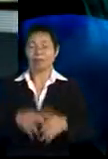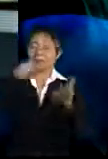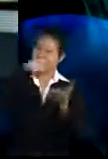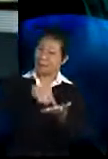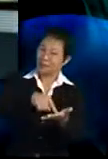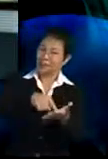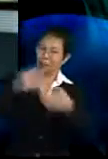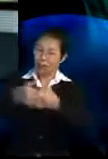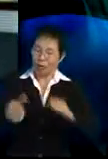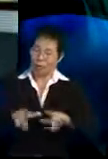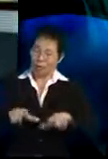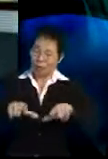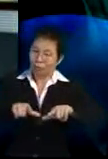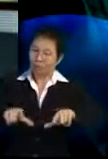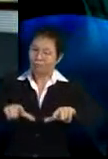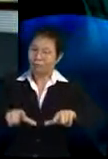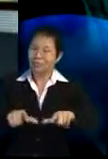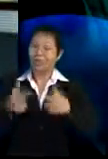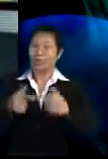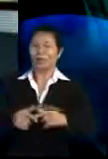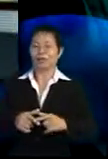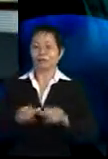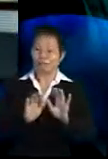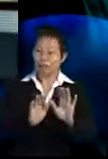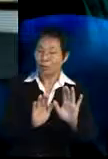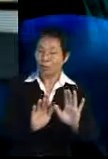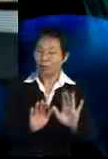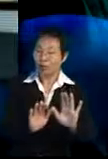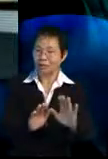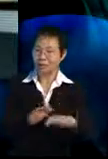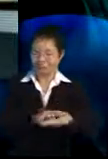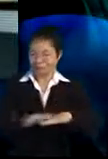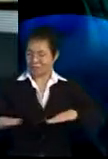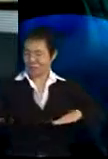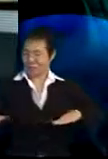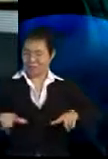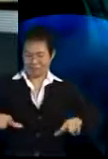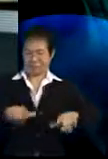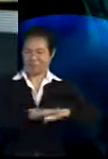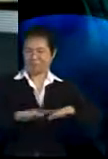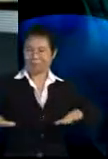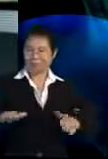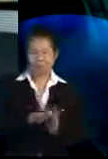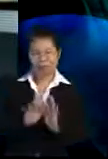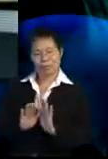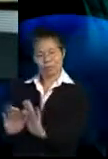This is a block of wood. Let's push this block of wood along this plank.